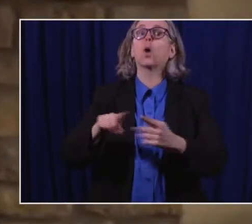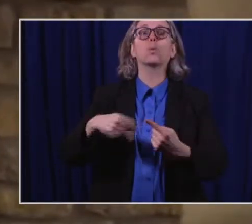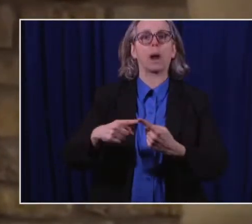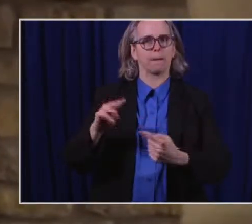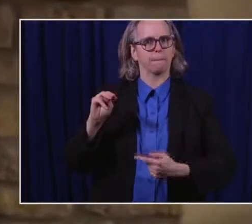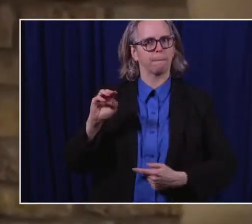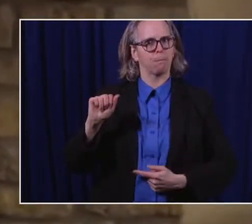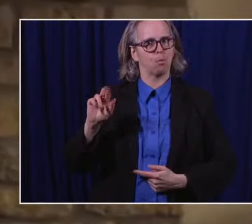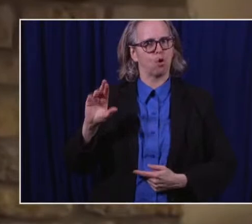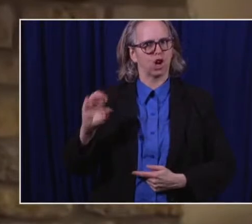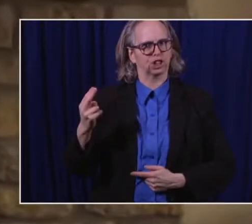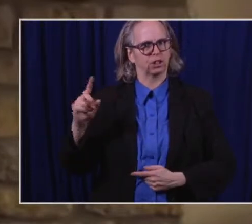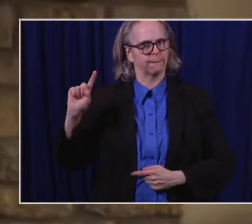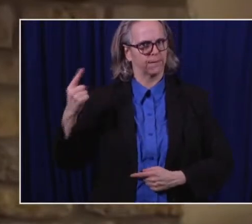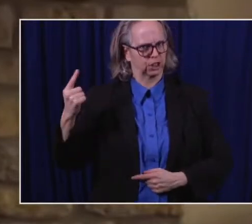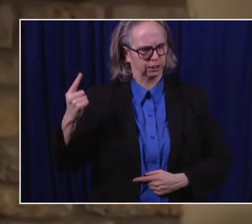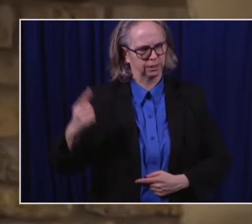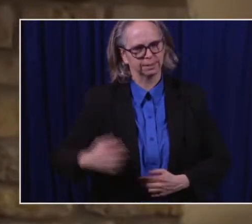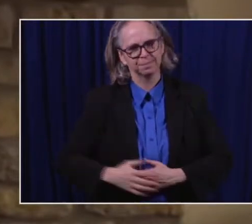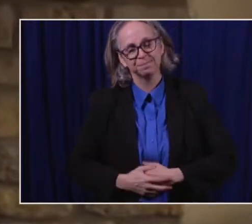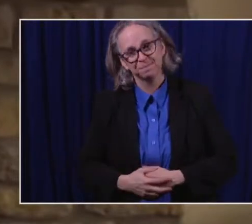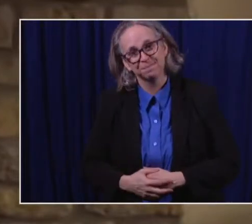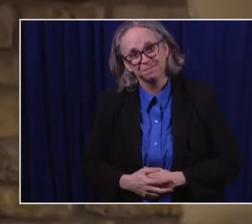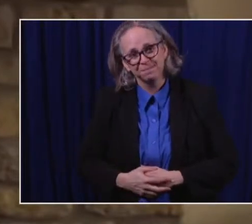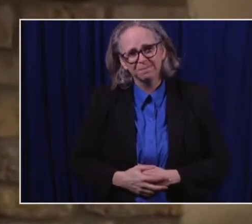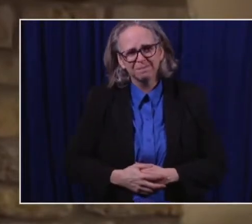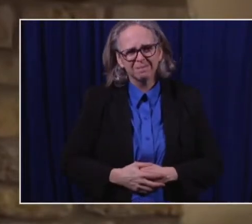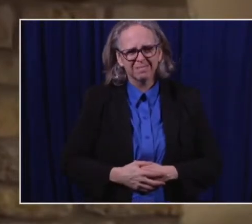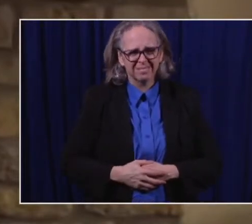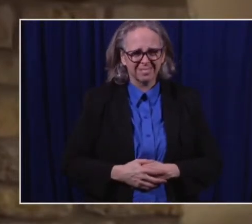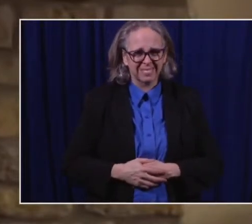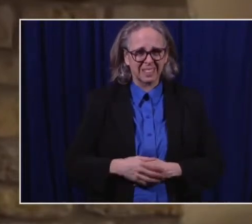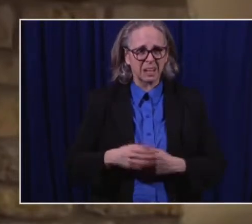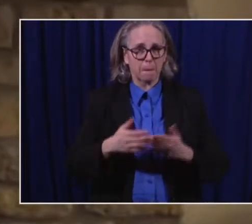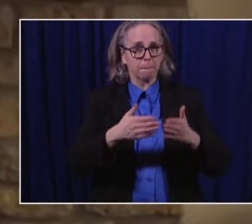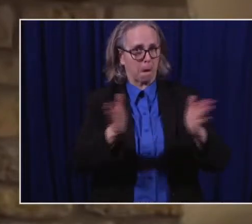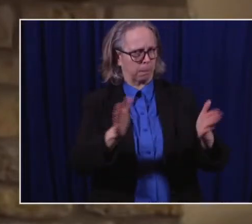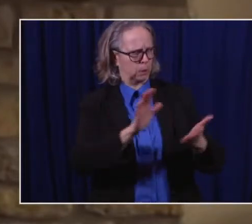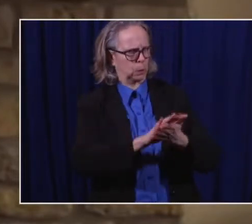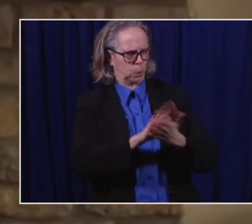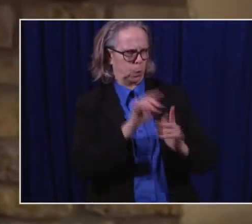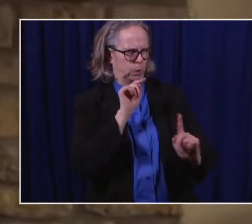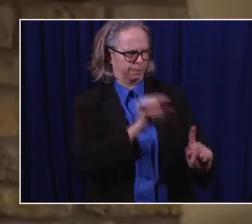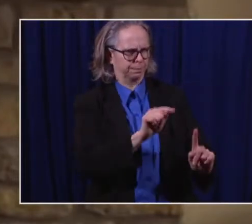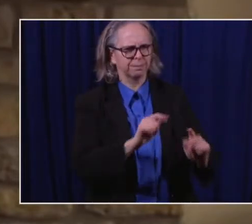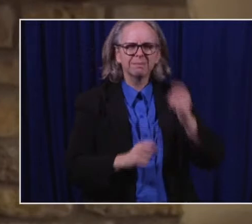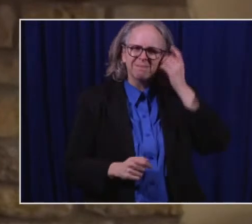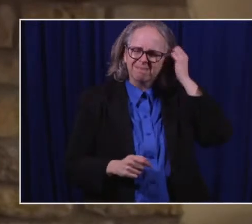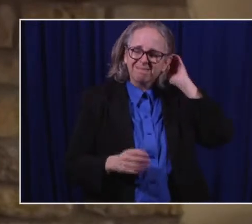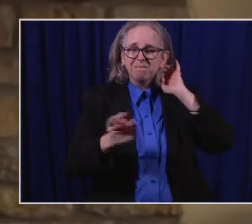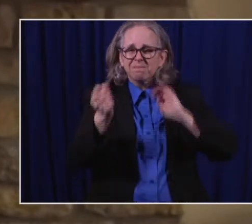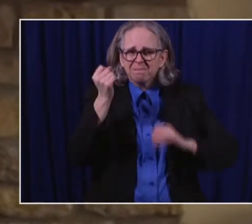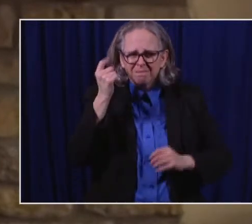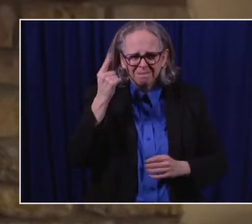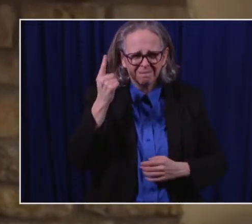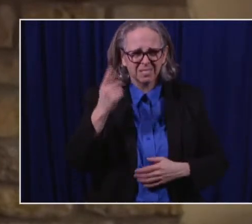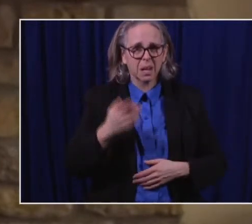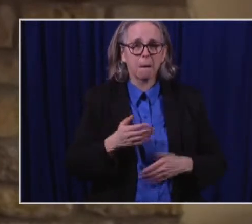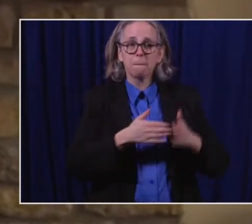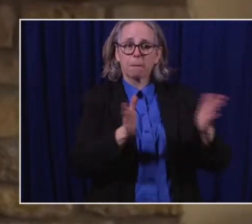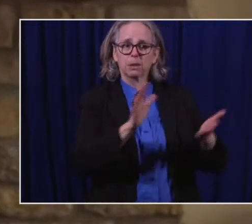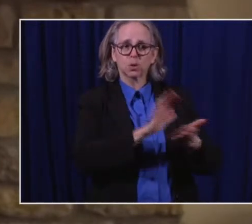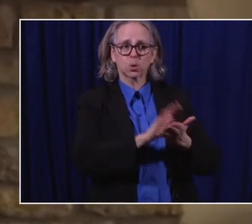now signed except one. So, we're happy with that. They've all agreed to go back in